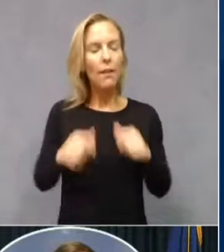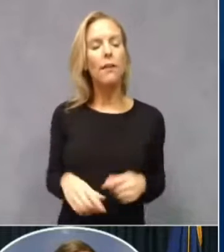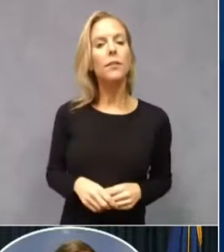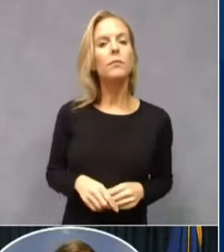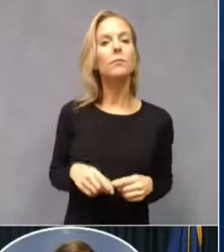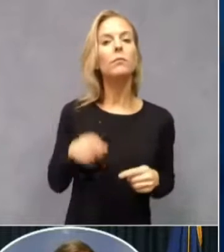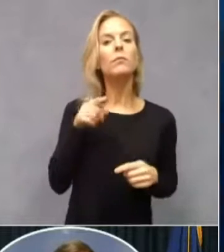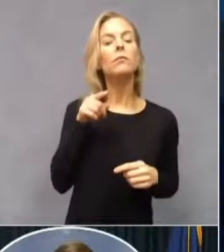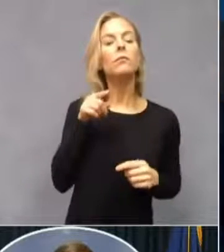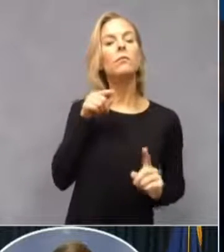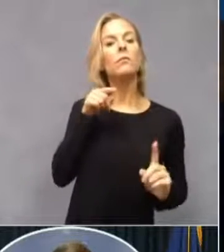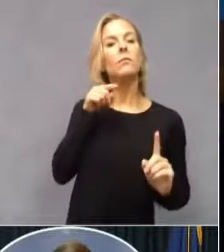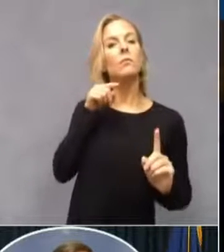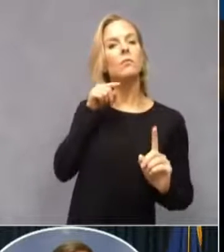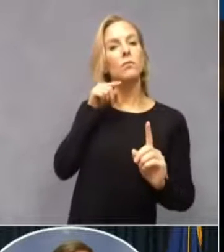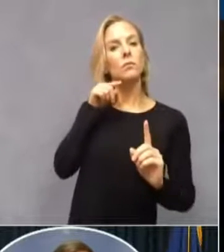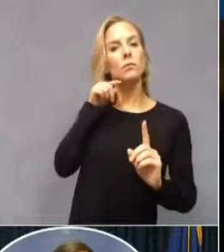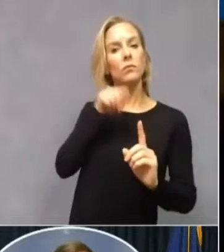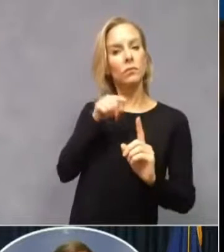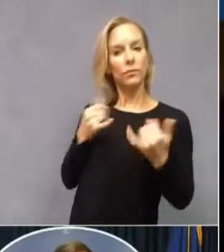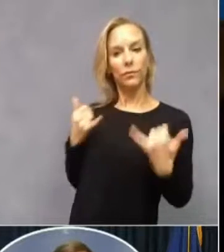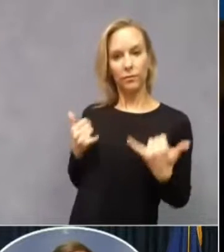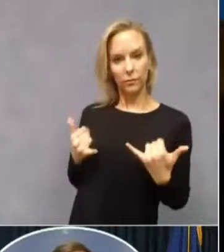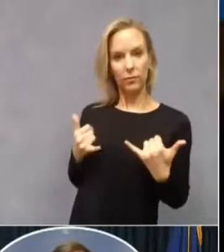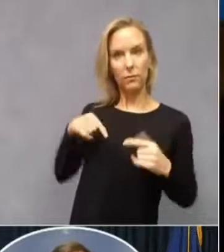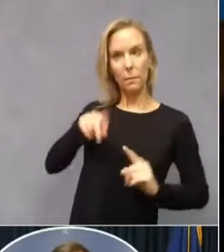now where the country is, and even where Kentucky is